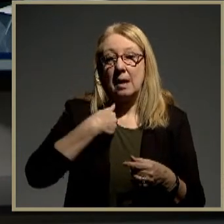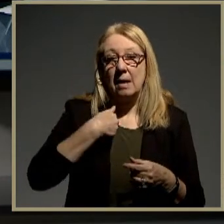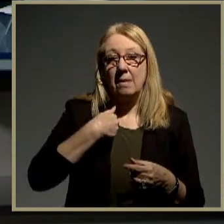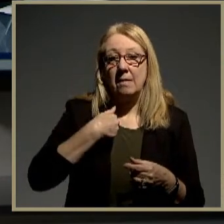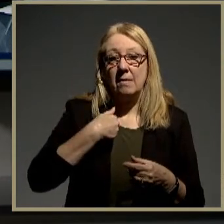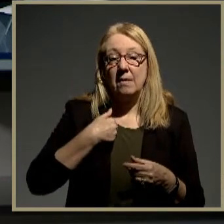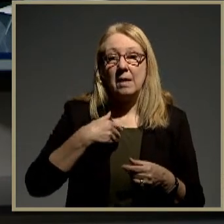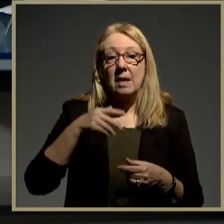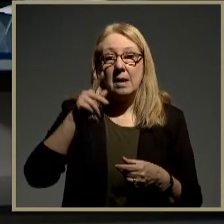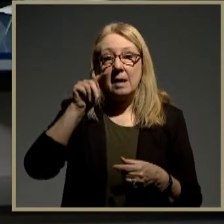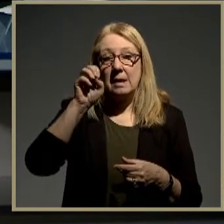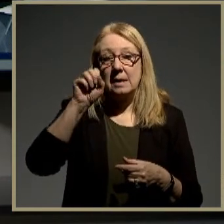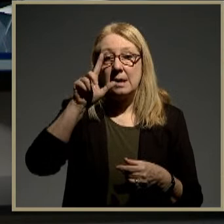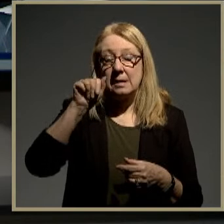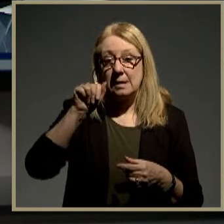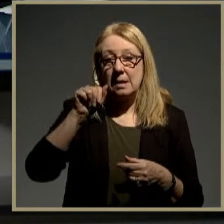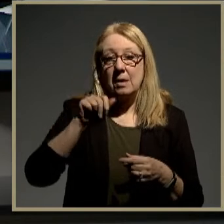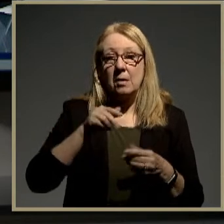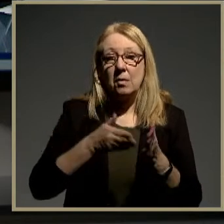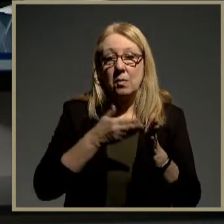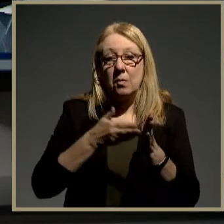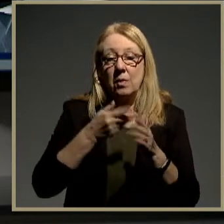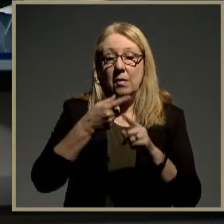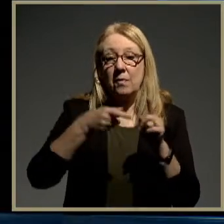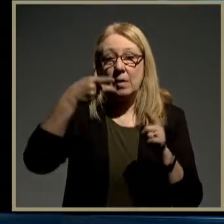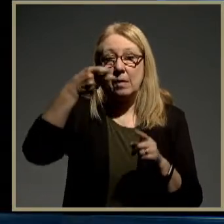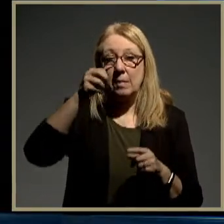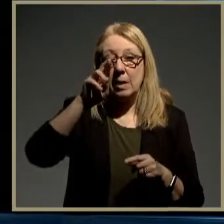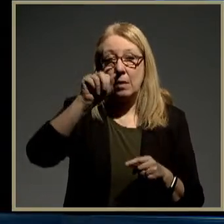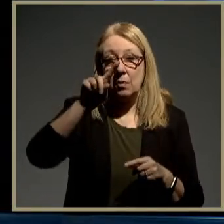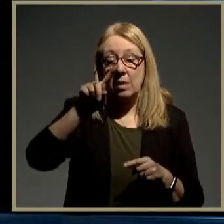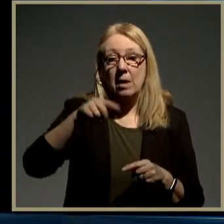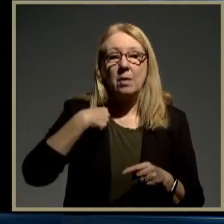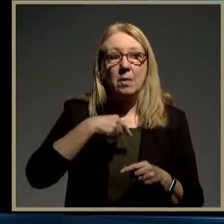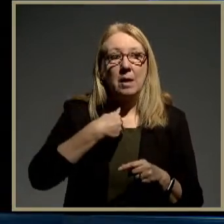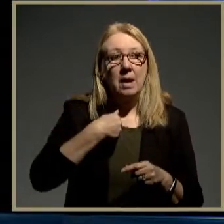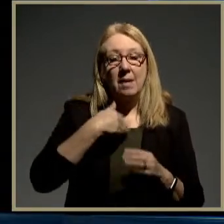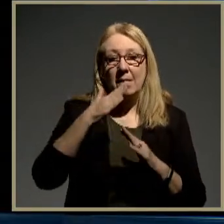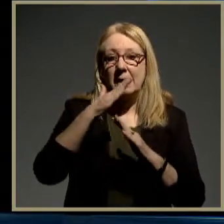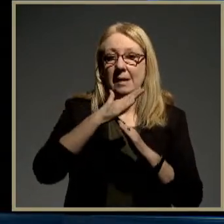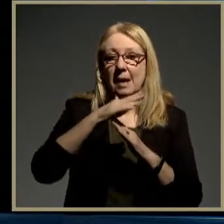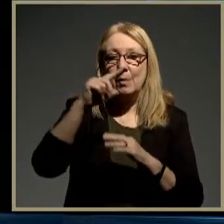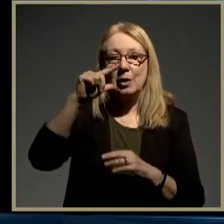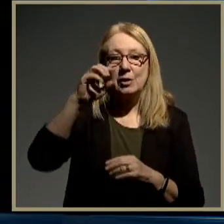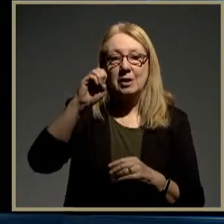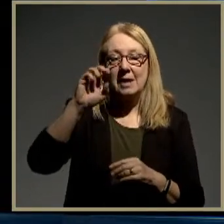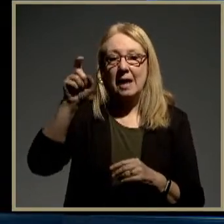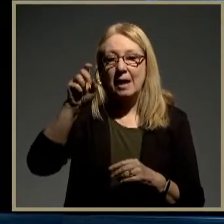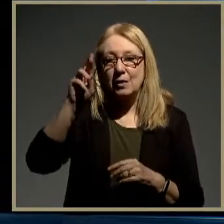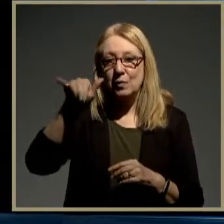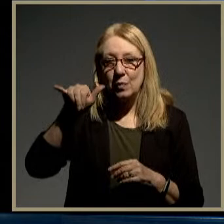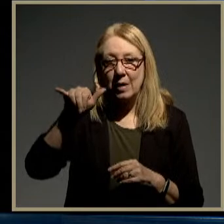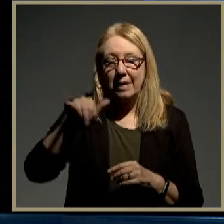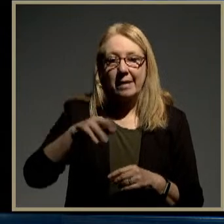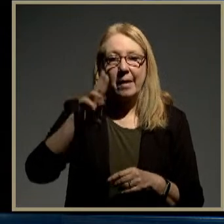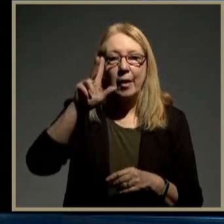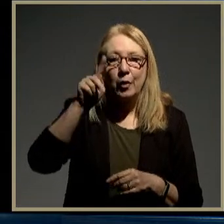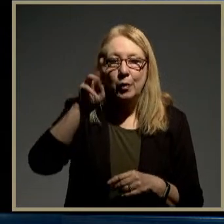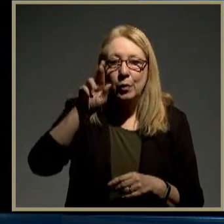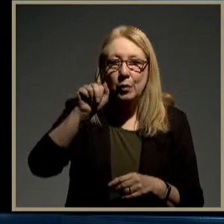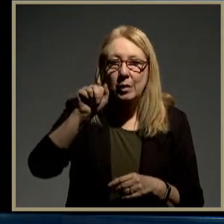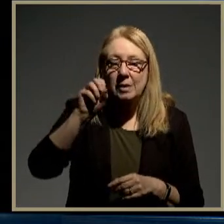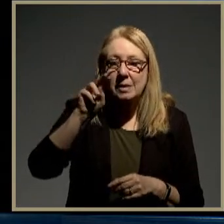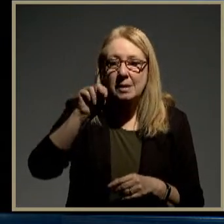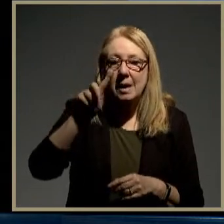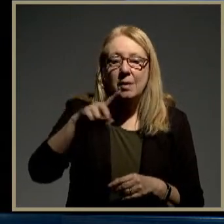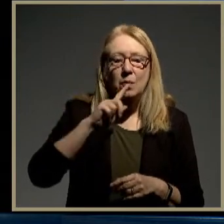Tesla MRI magnet run by our partners at Penrad Imaging. We have state-of-the-art GE X-ray units, ultrasound units, a